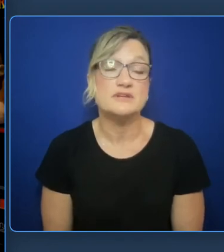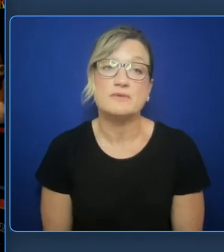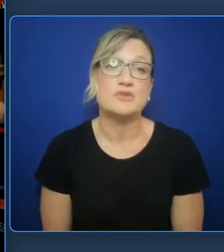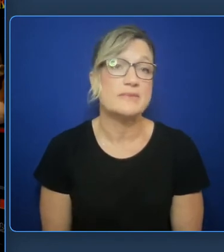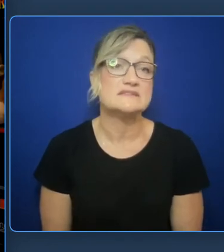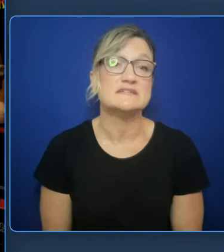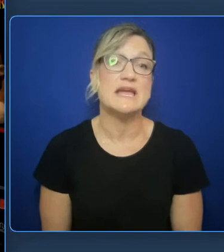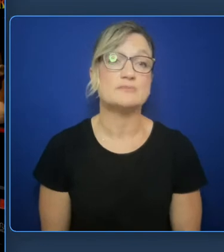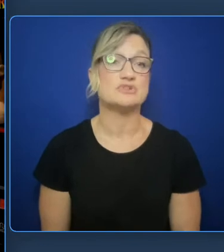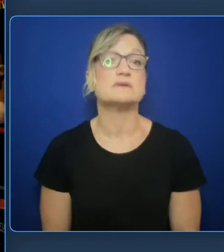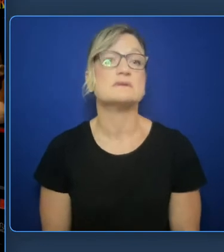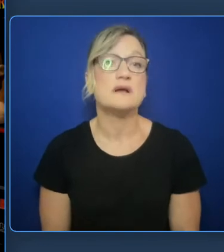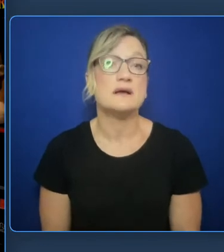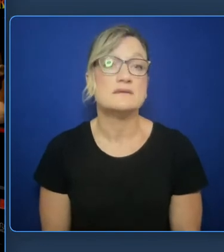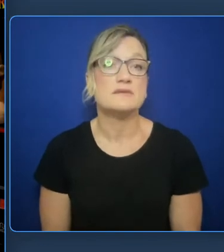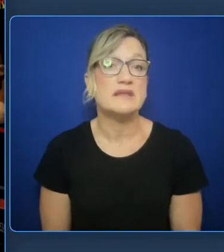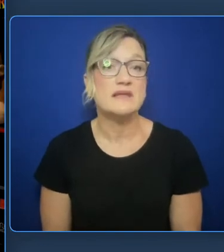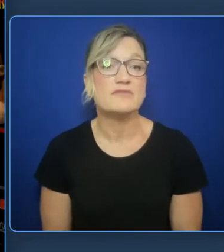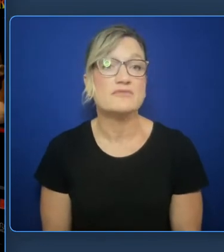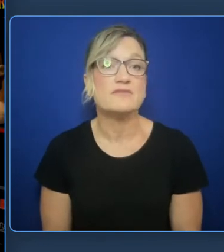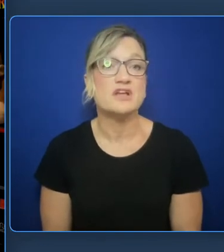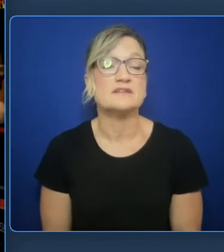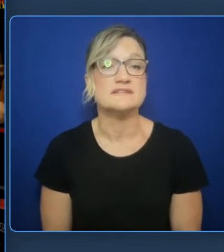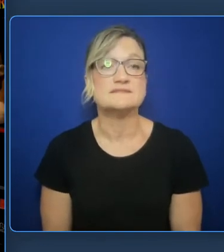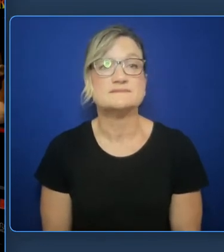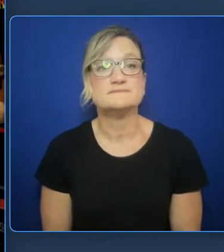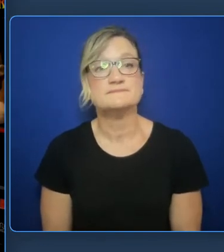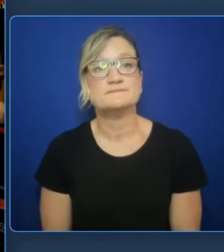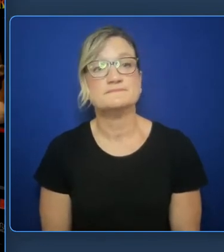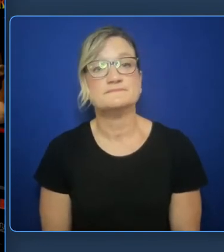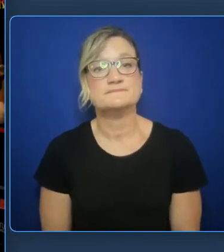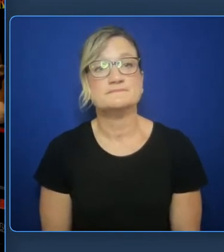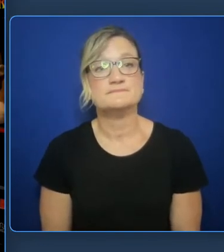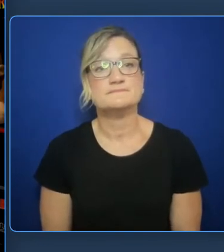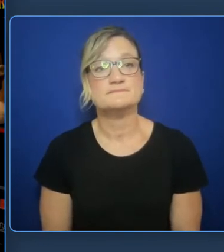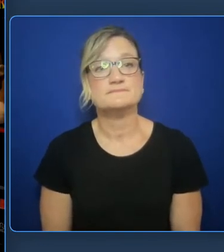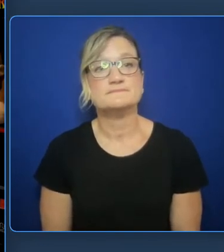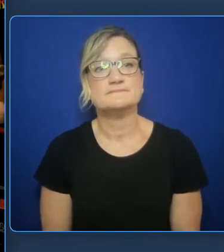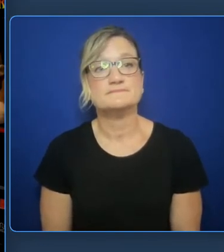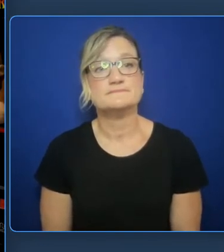to do, you know, their best and capture the meaning of the content.